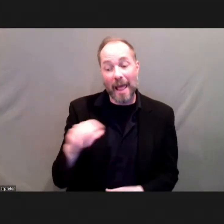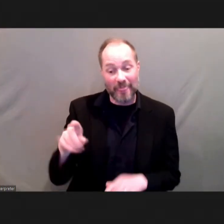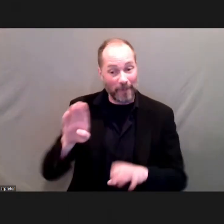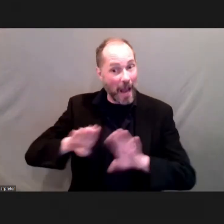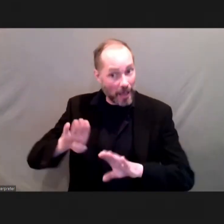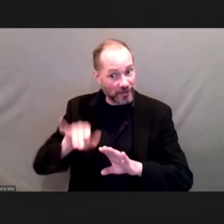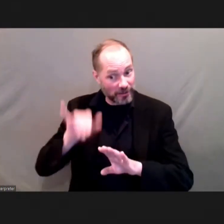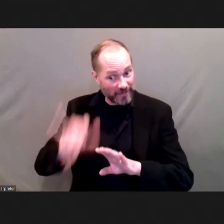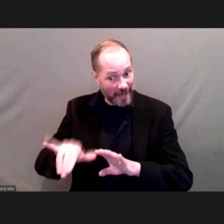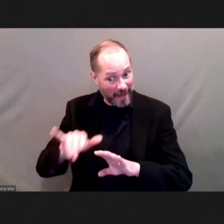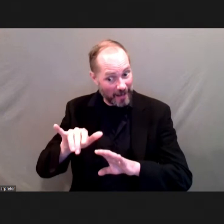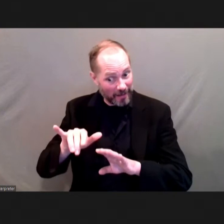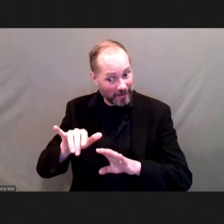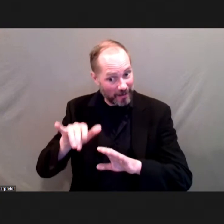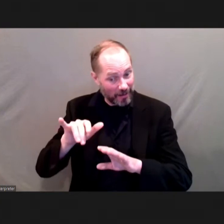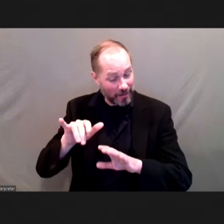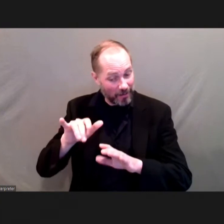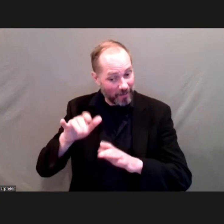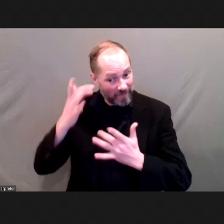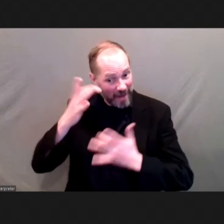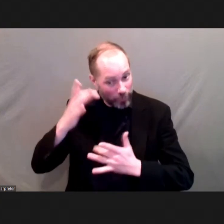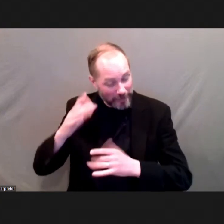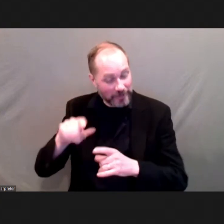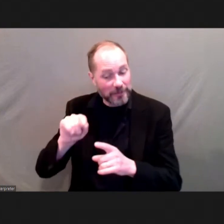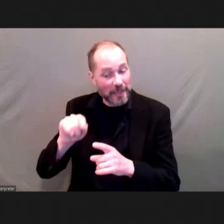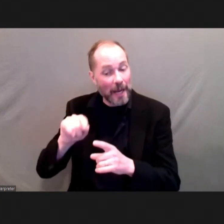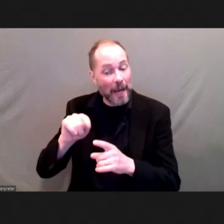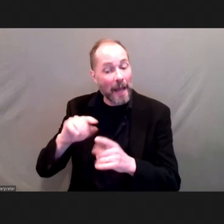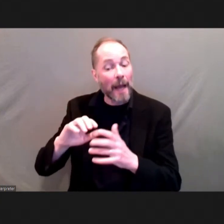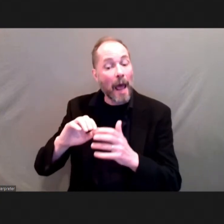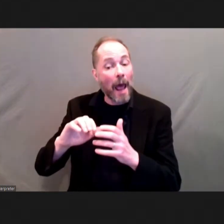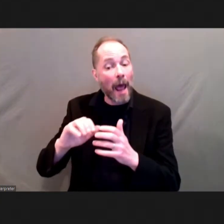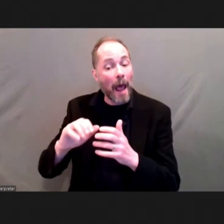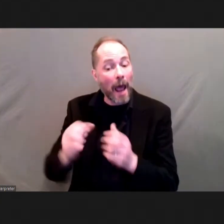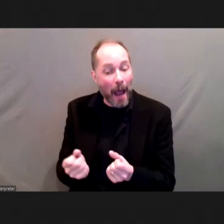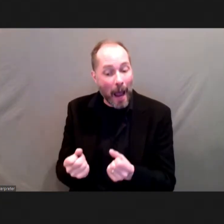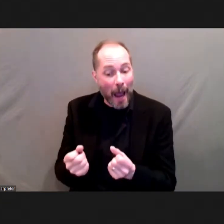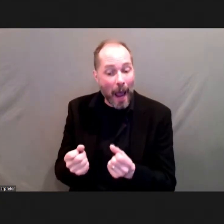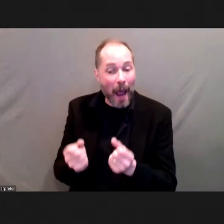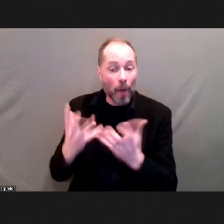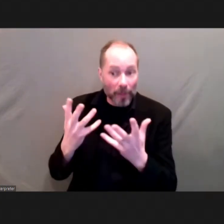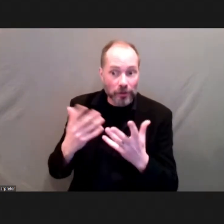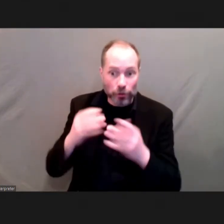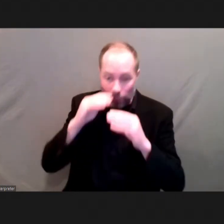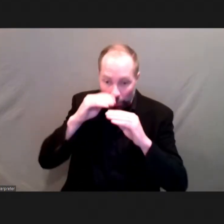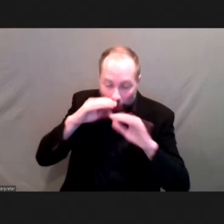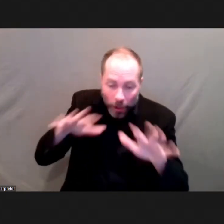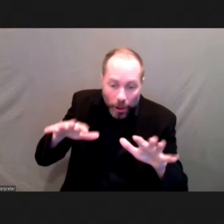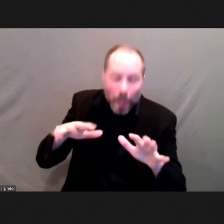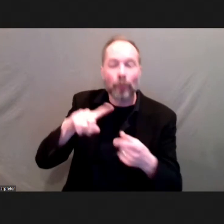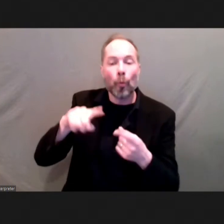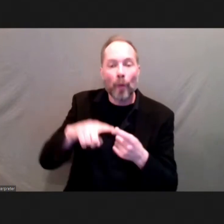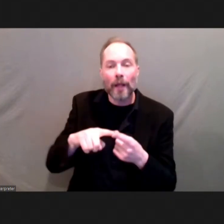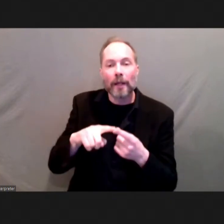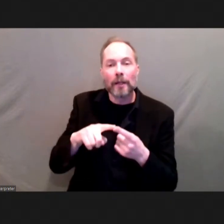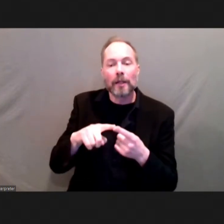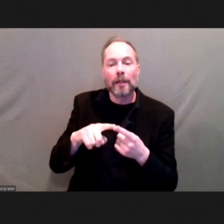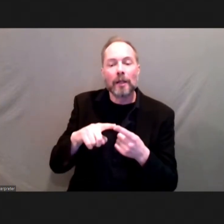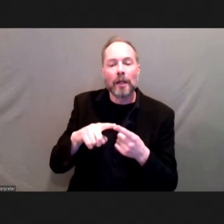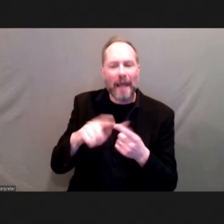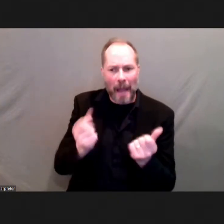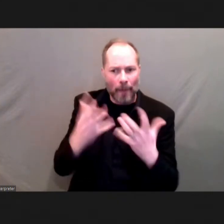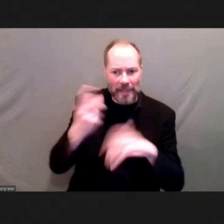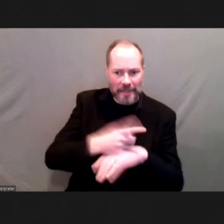this virus acts and how much you shed and when you might be spreading it. It's really changed